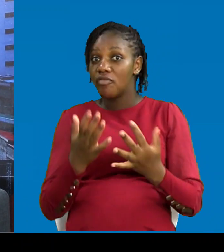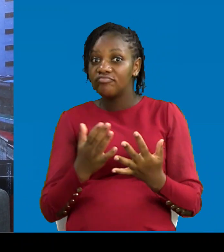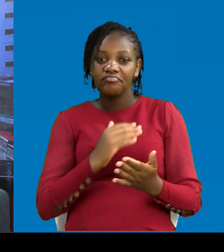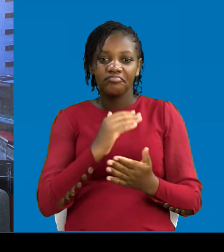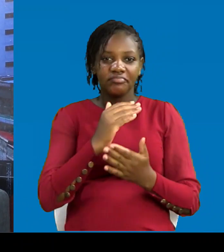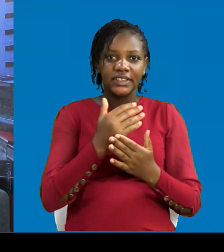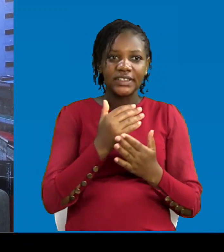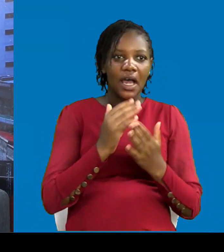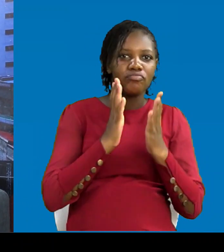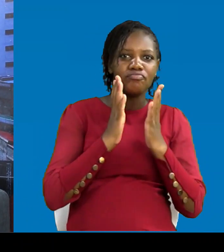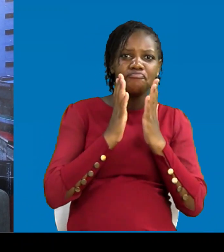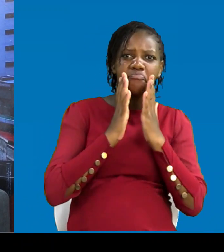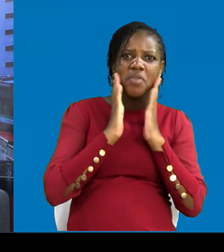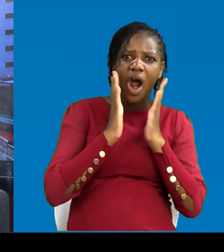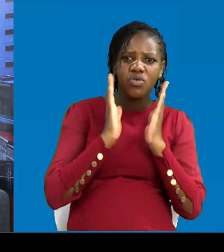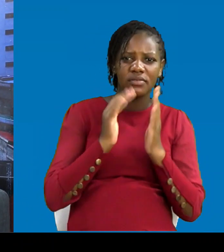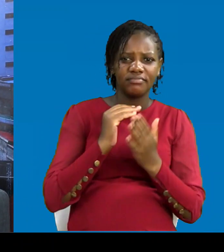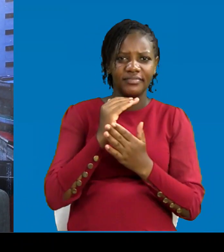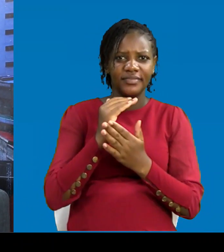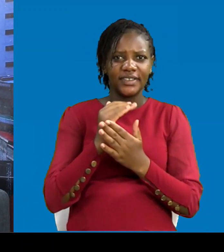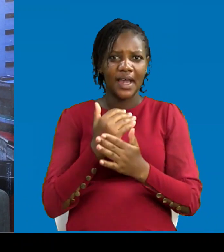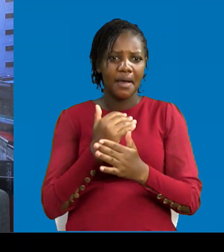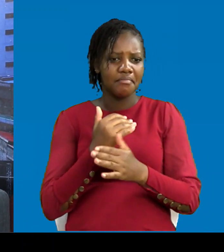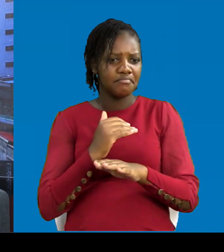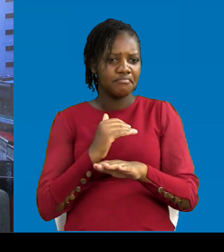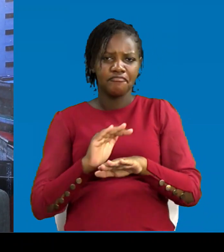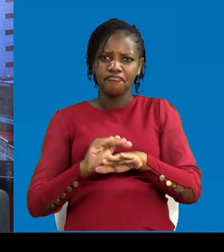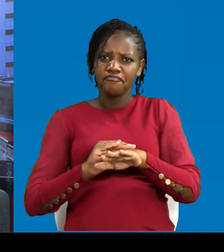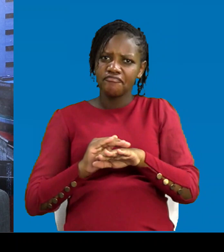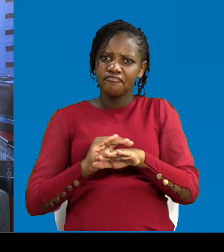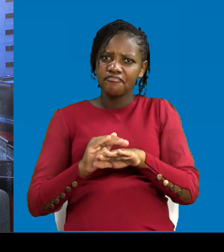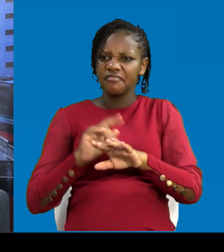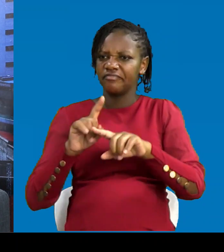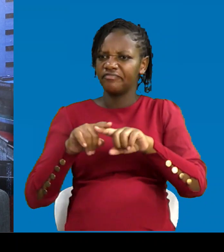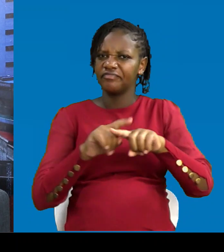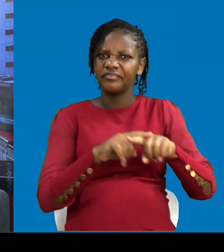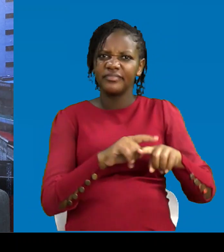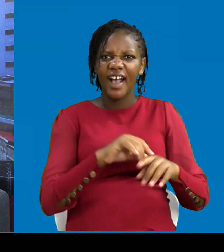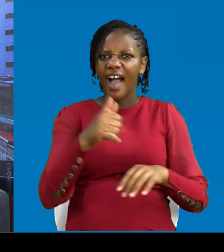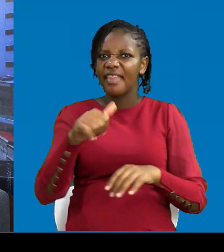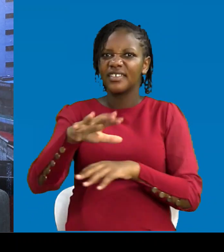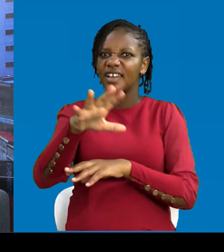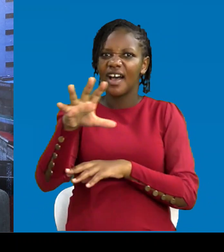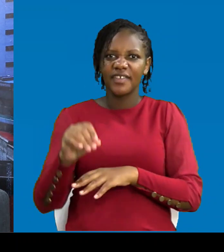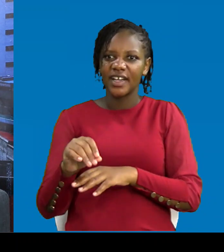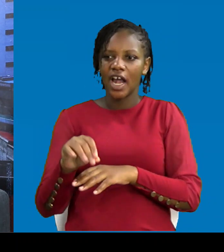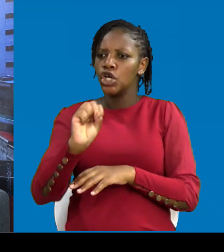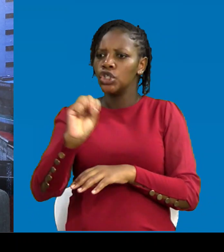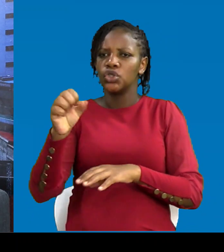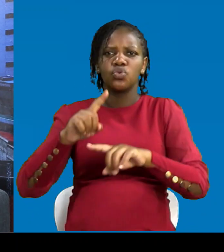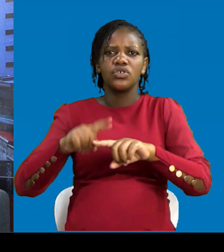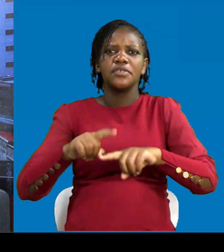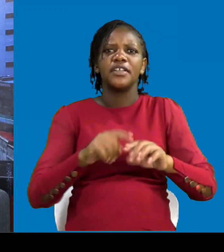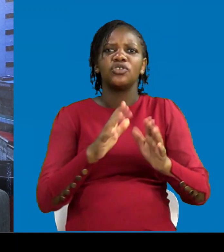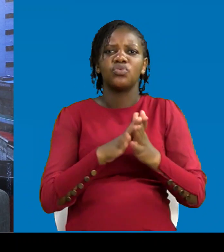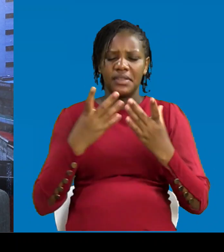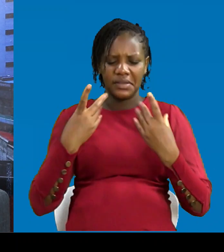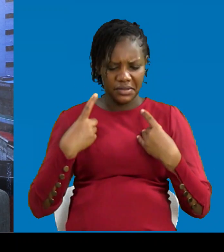look better in silver. We have African beads. So of course it depends on the outfit. We